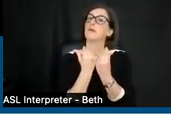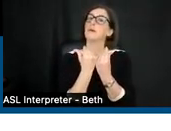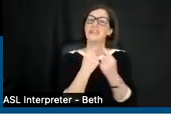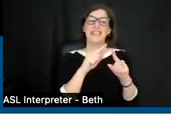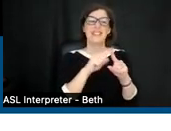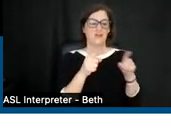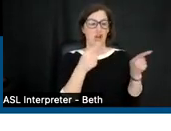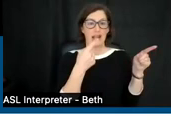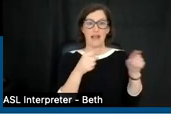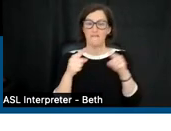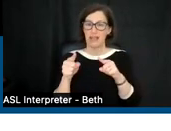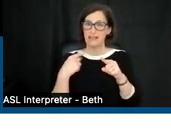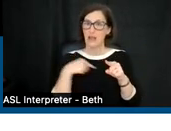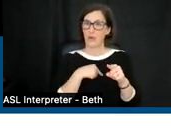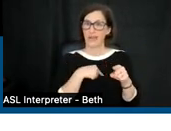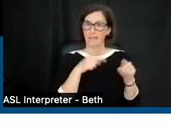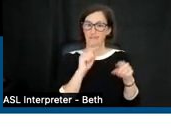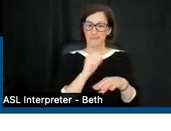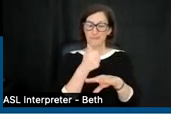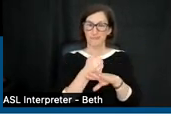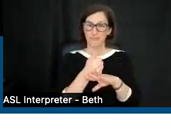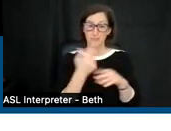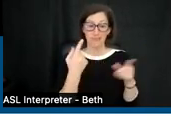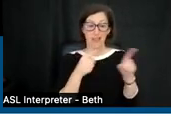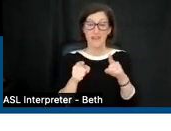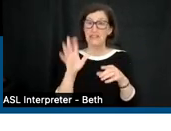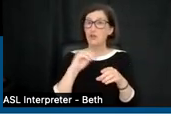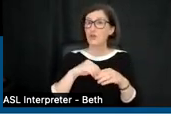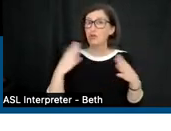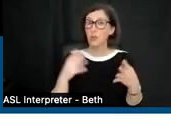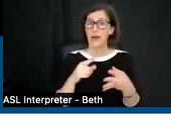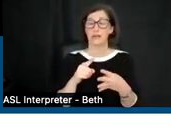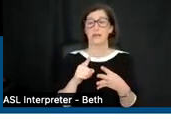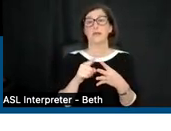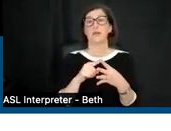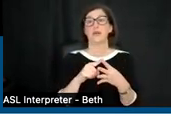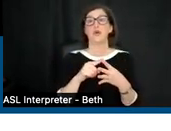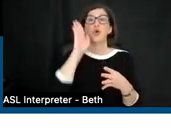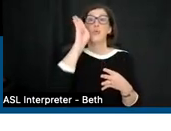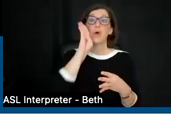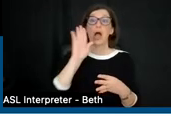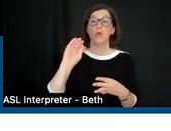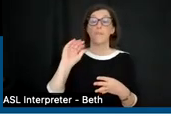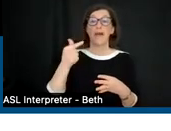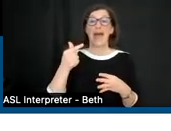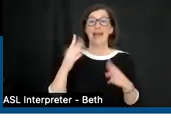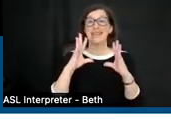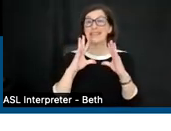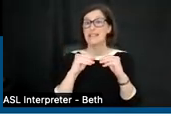events that are organized. And those events include brown bag seminars,